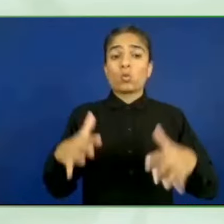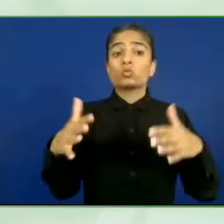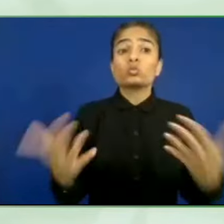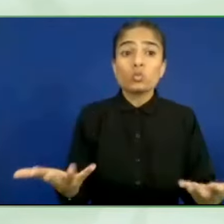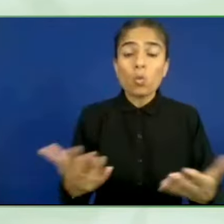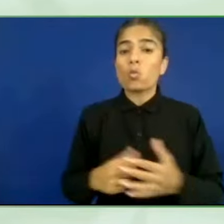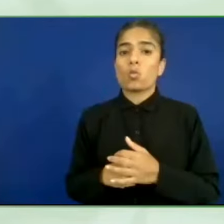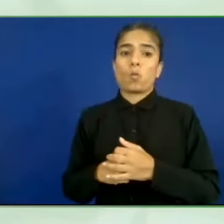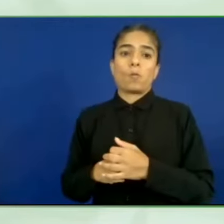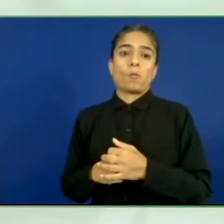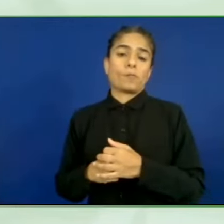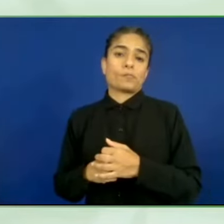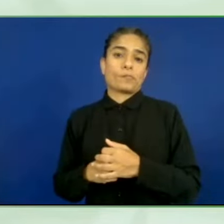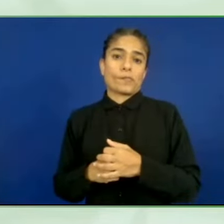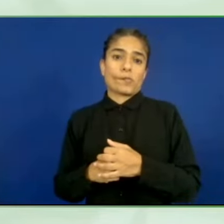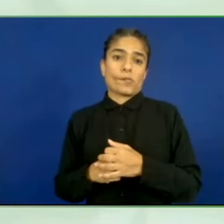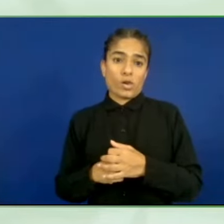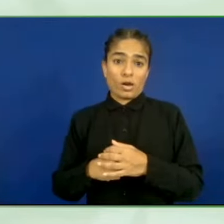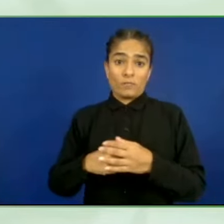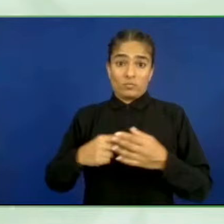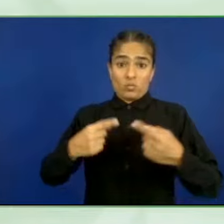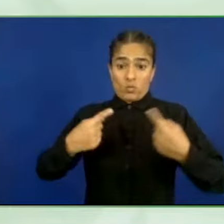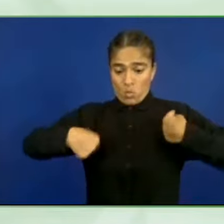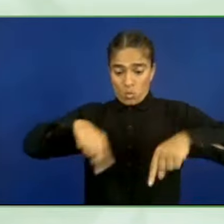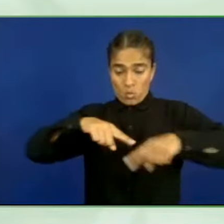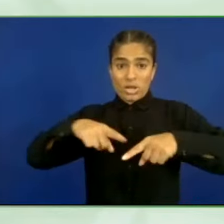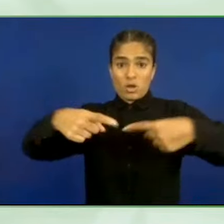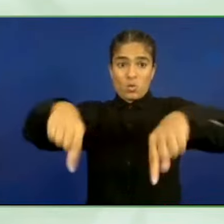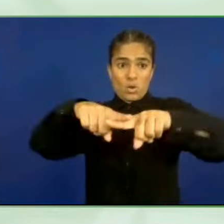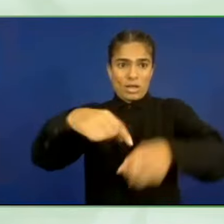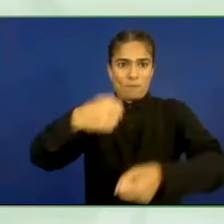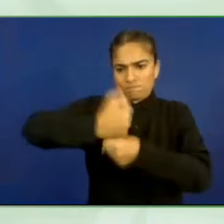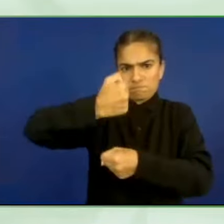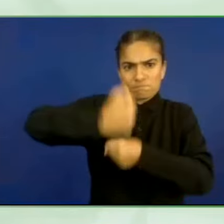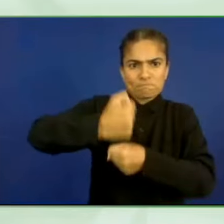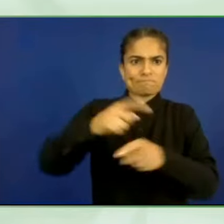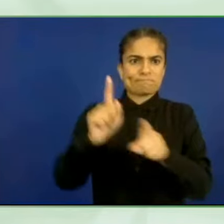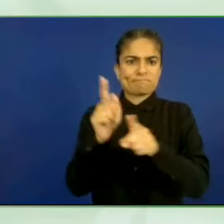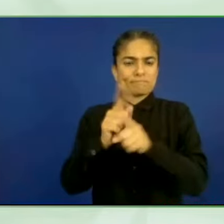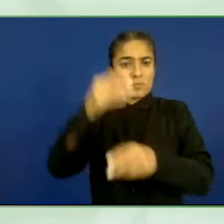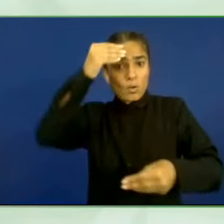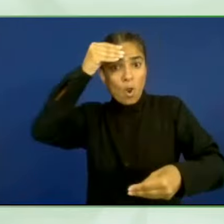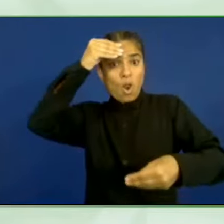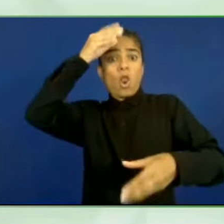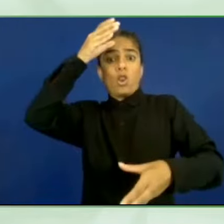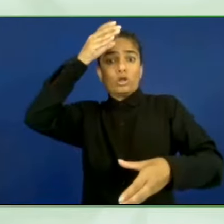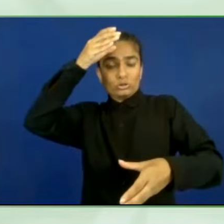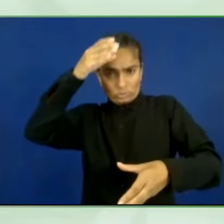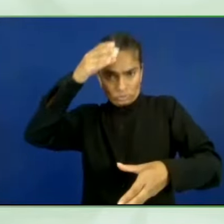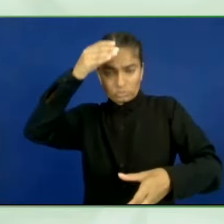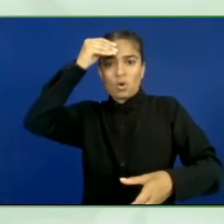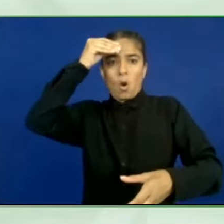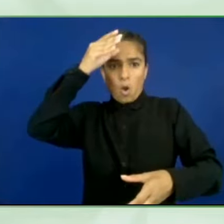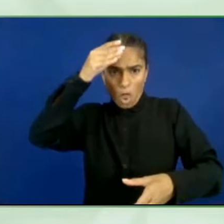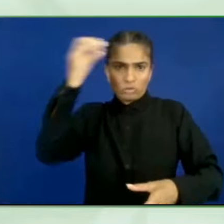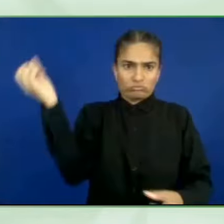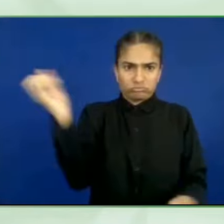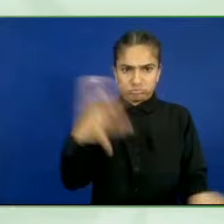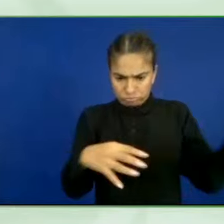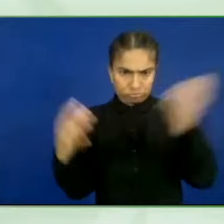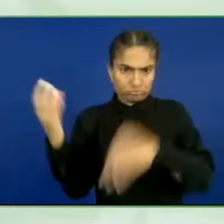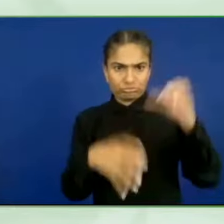of reviewing knowledge, we're using artistic processes right throughout. So we're using visual art, theatre,